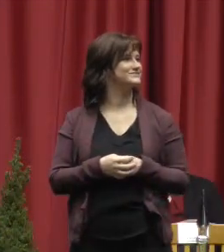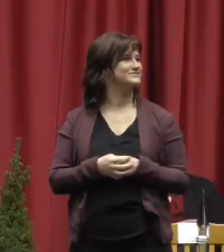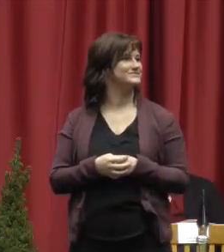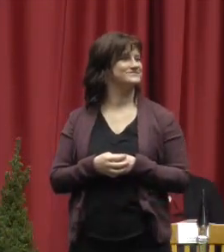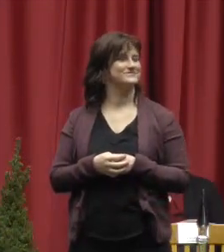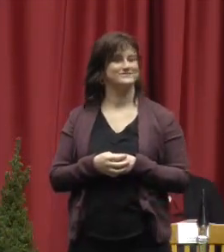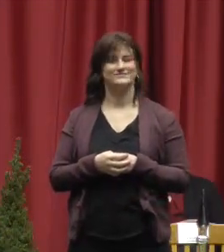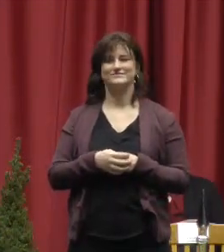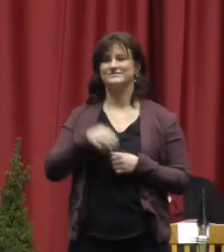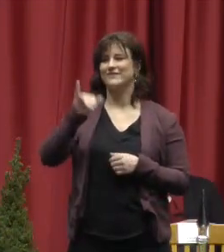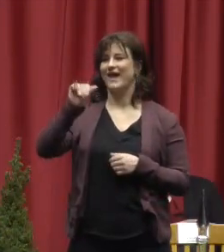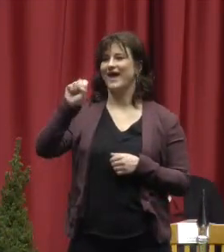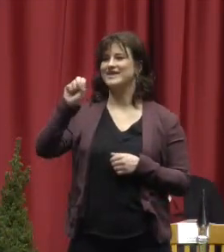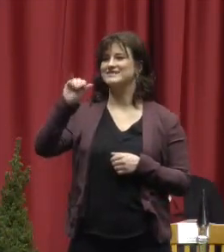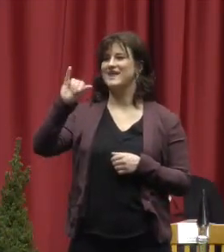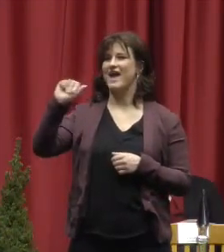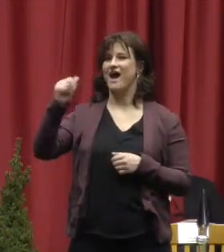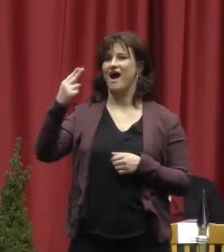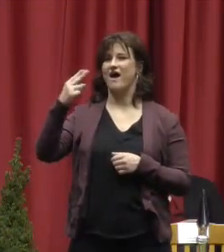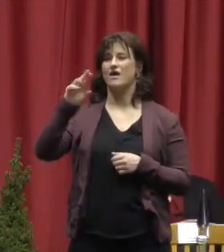Isaiah Whitmore,